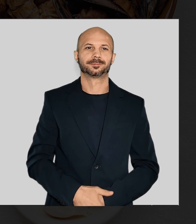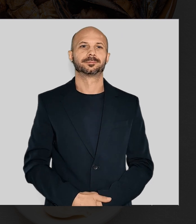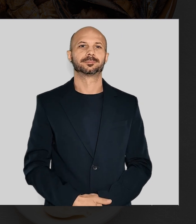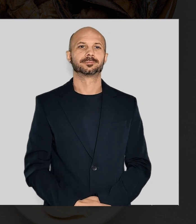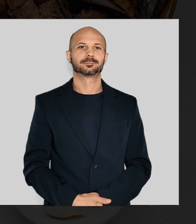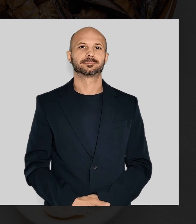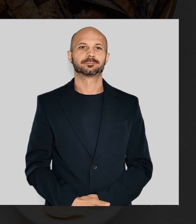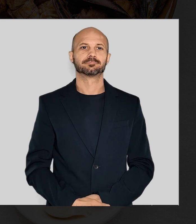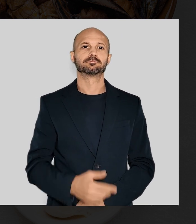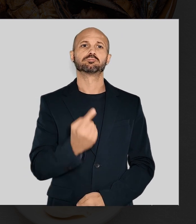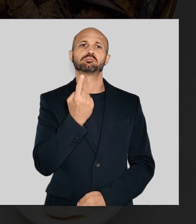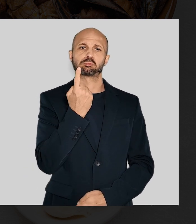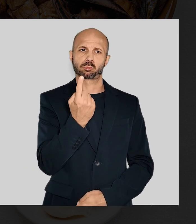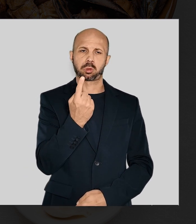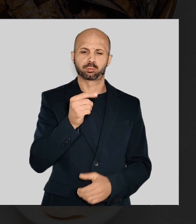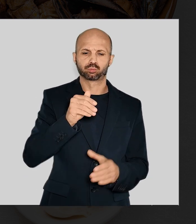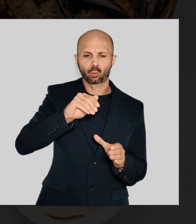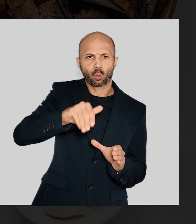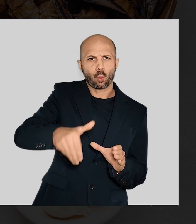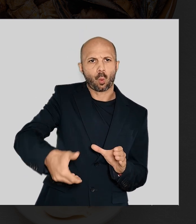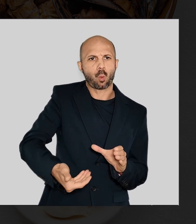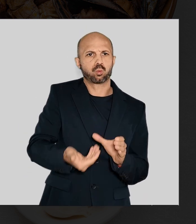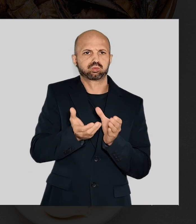50 grams of tomato paste,